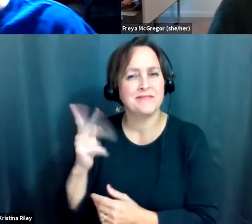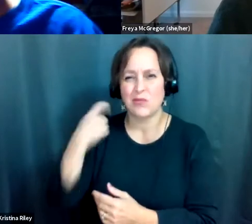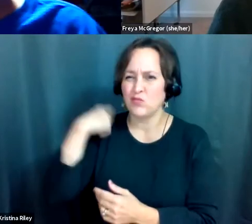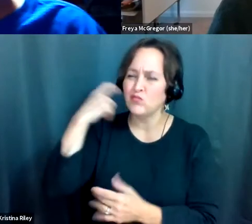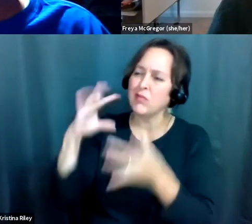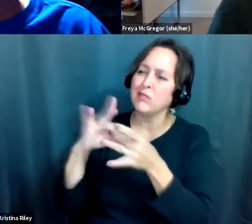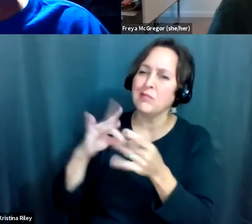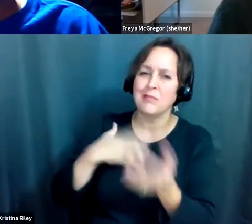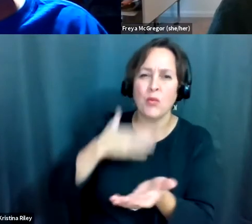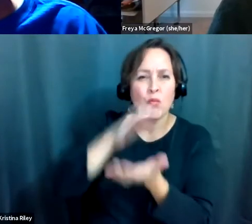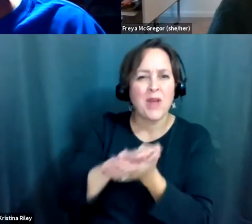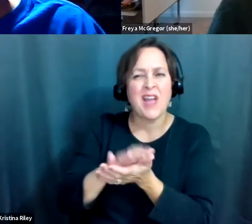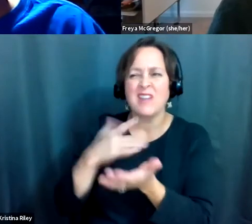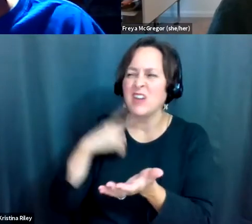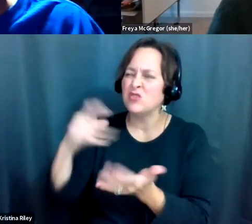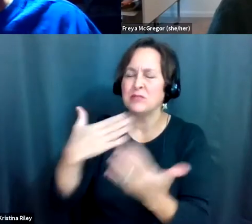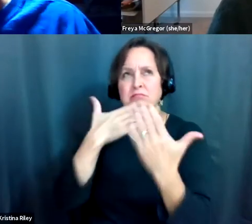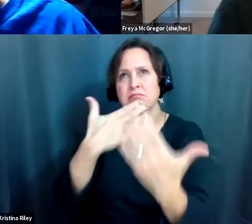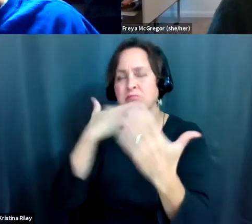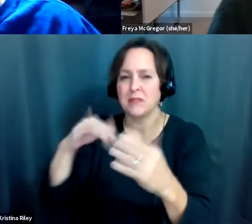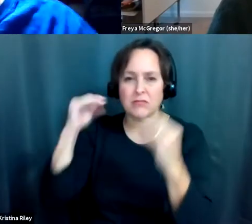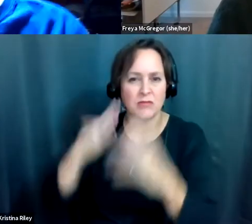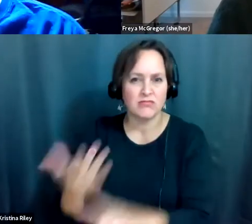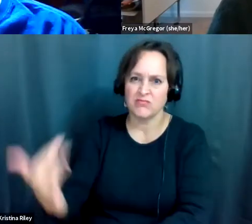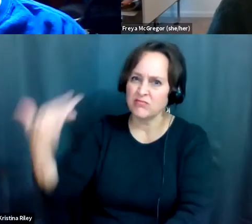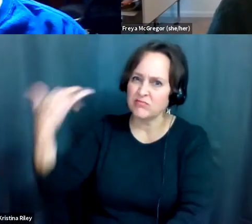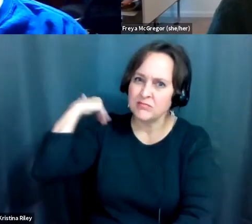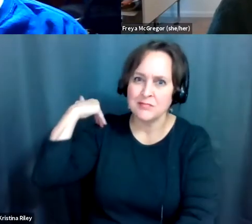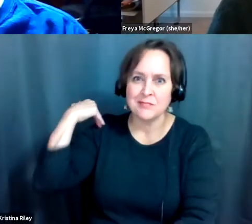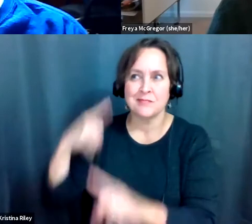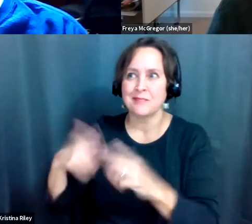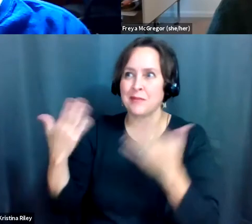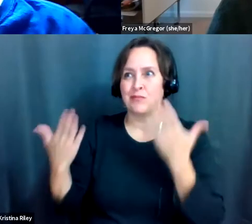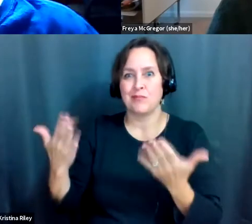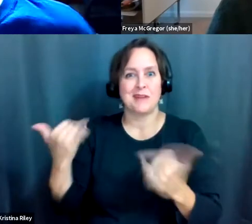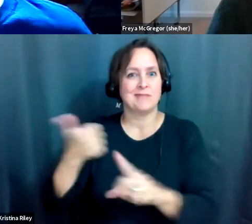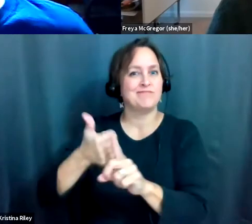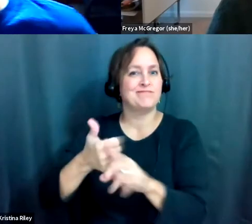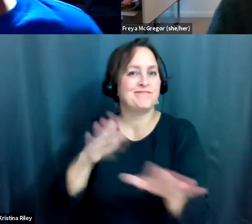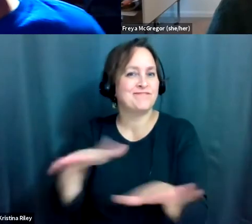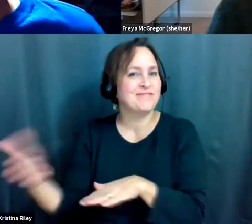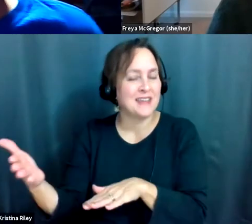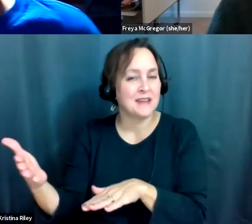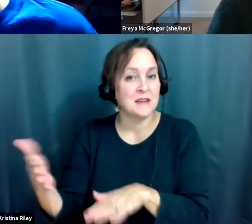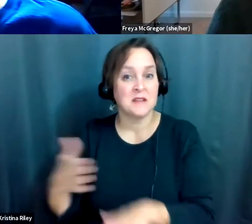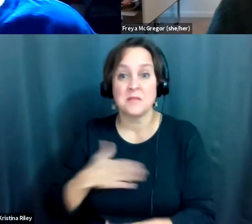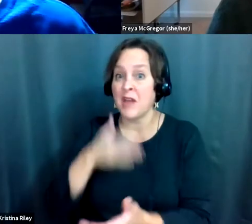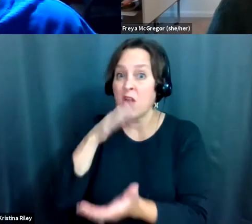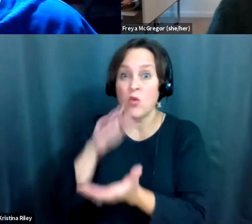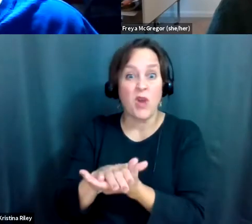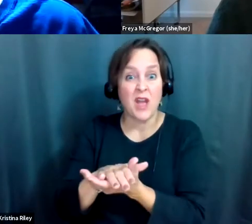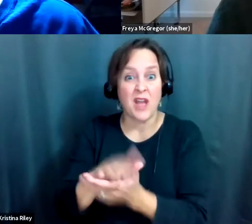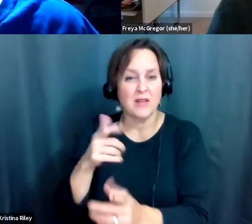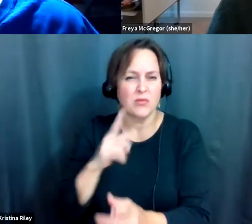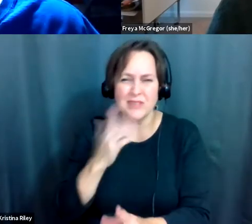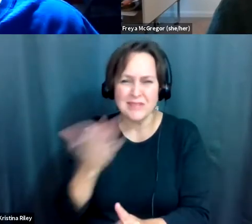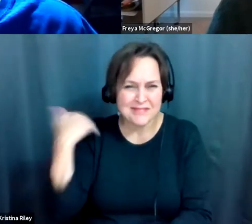have thanked that professor a long time ago, and he's probably deceased by now. And she insisted, and this is, we're talking about